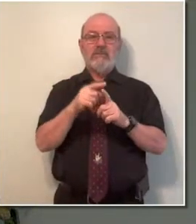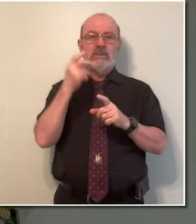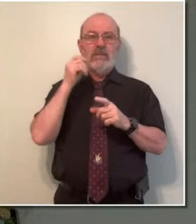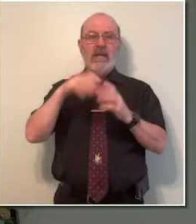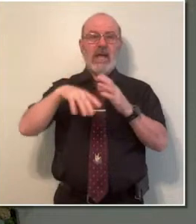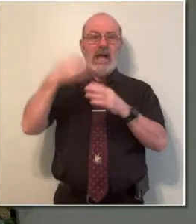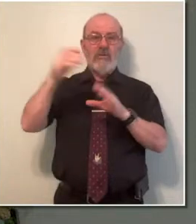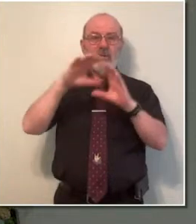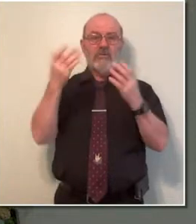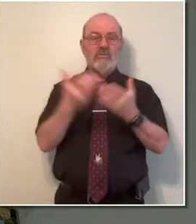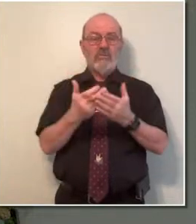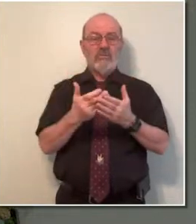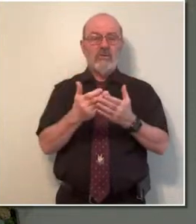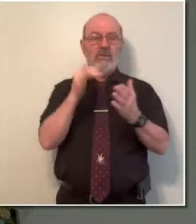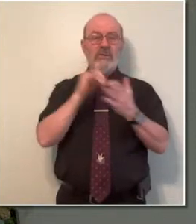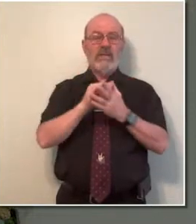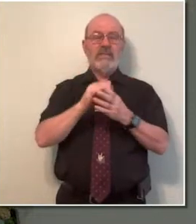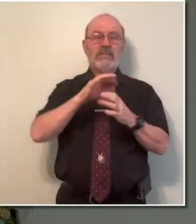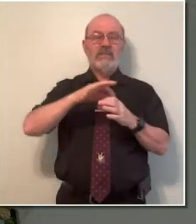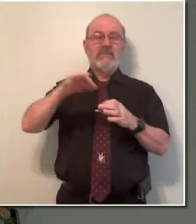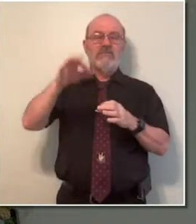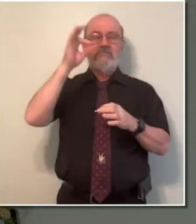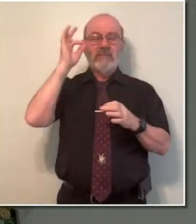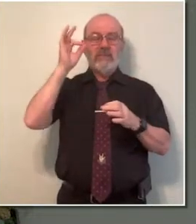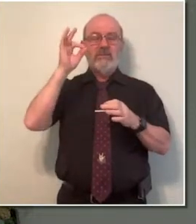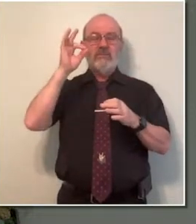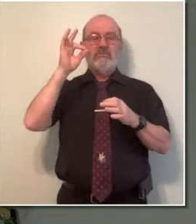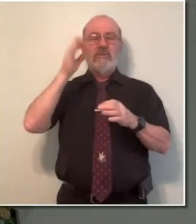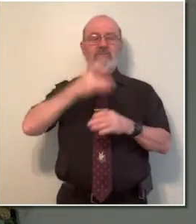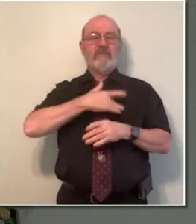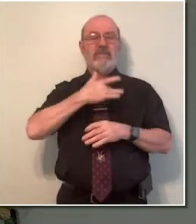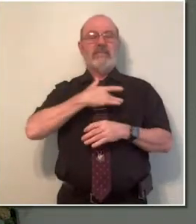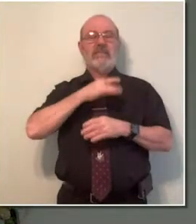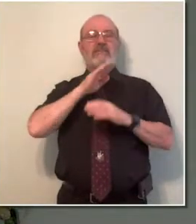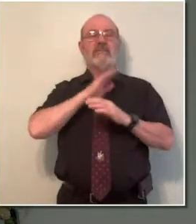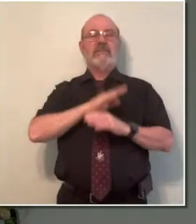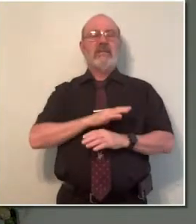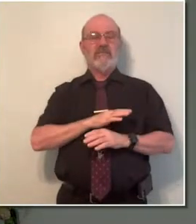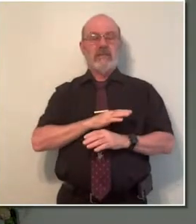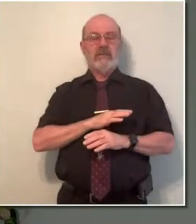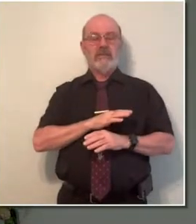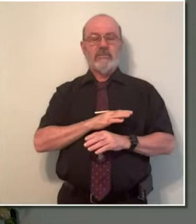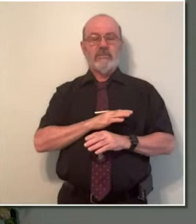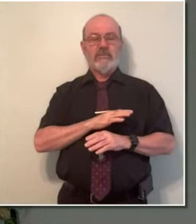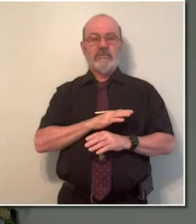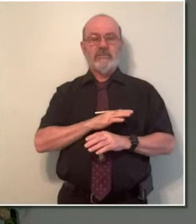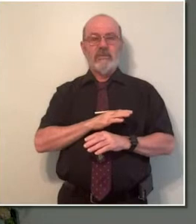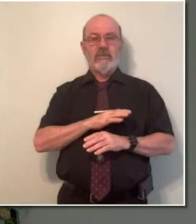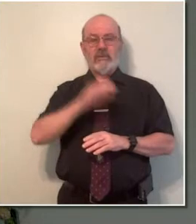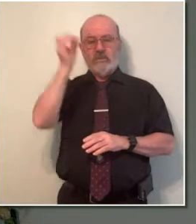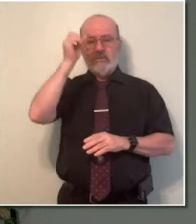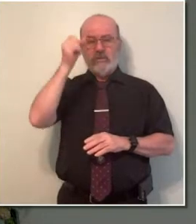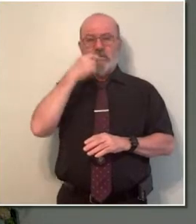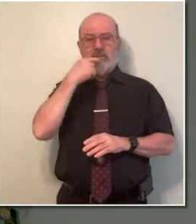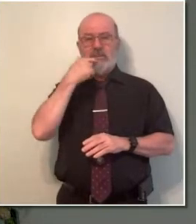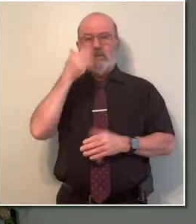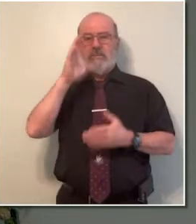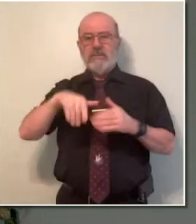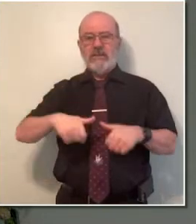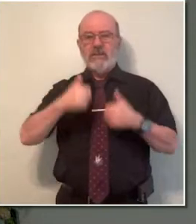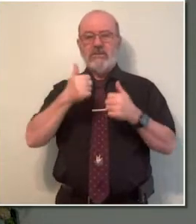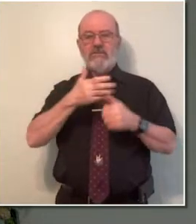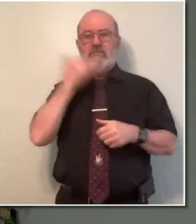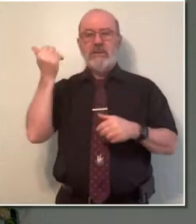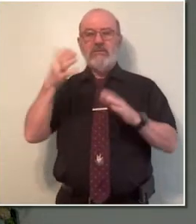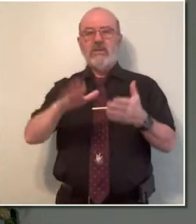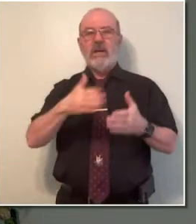world, than that it is a spiritual sense of satisfaction. Solomon said, bad to live, better to die, best